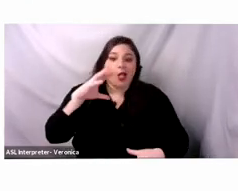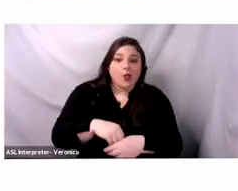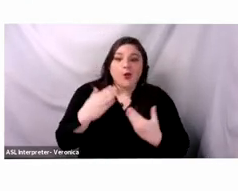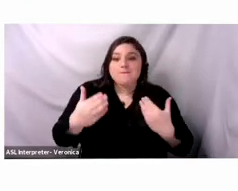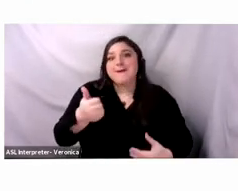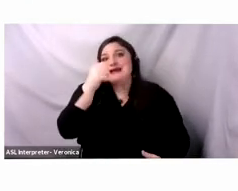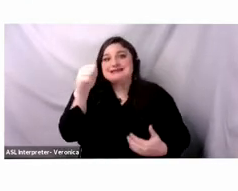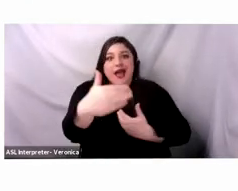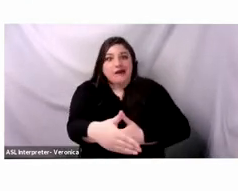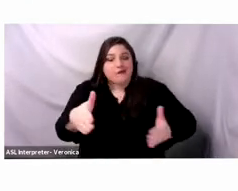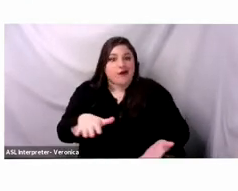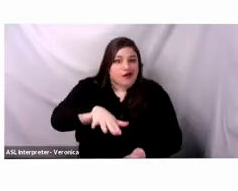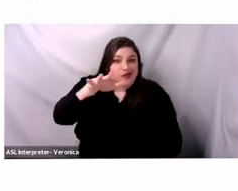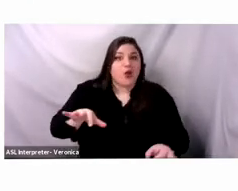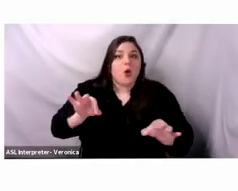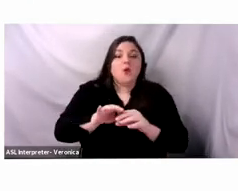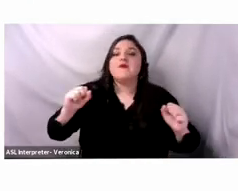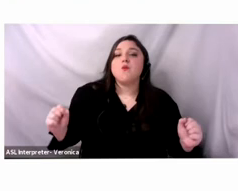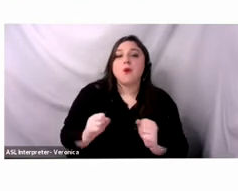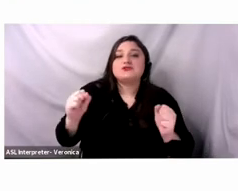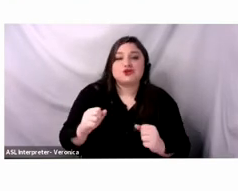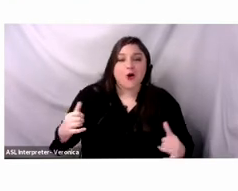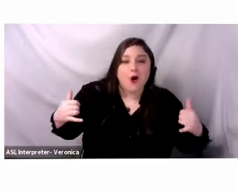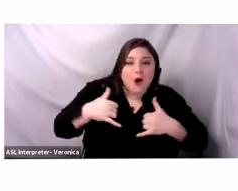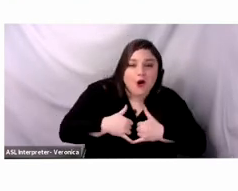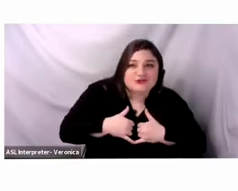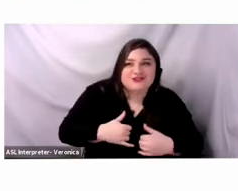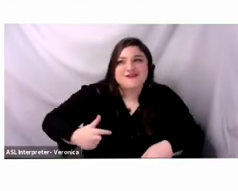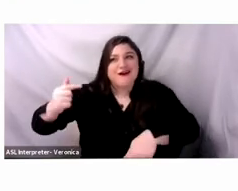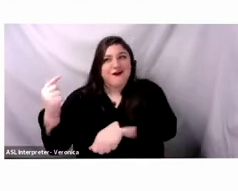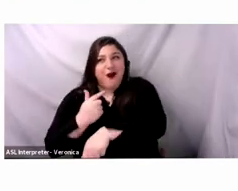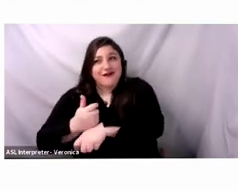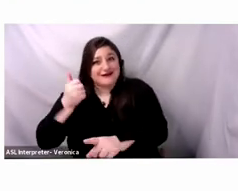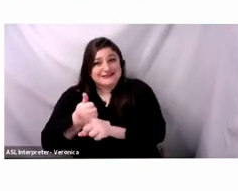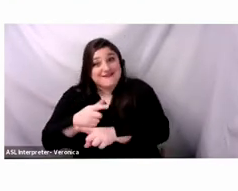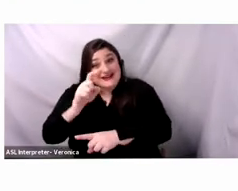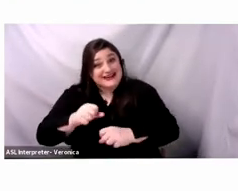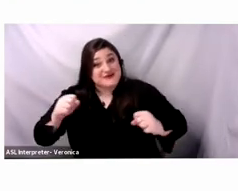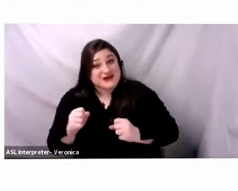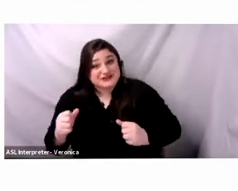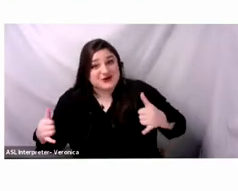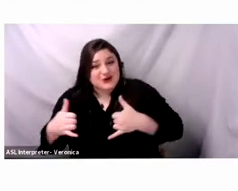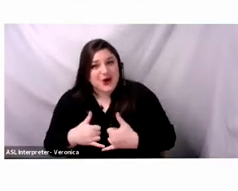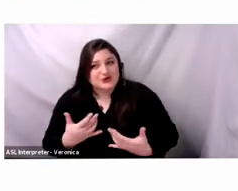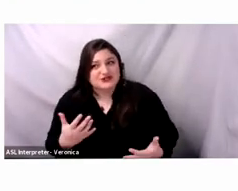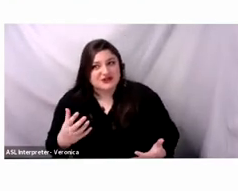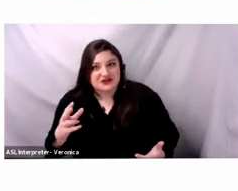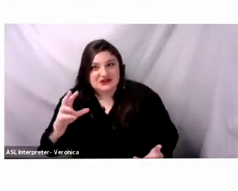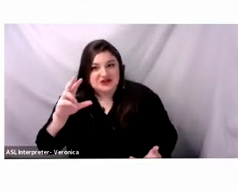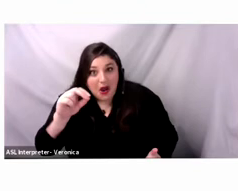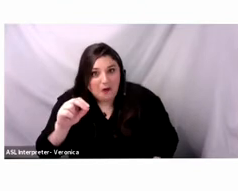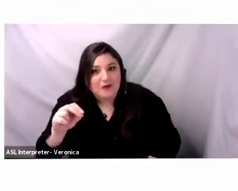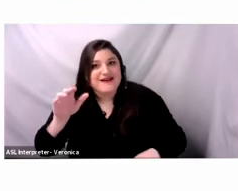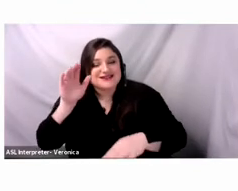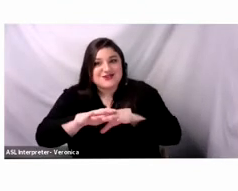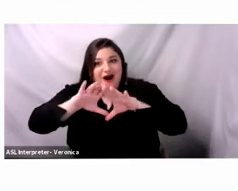in Consumato. Again, waste is built into the business model. Bottom line, the global secondhand trade is very much